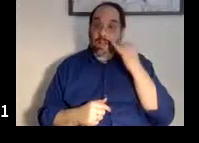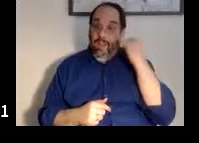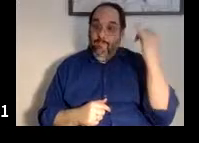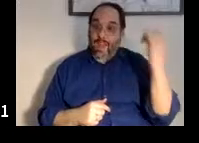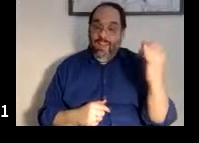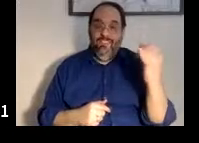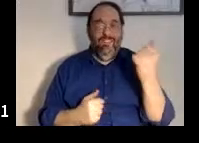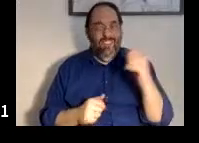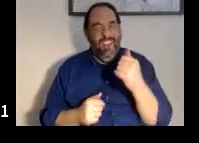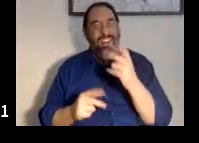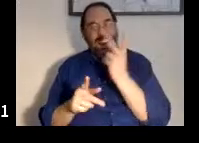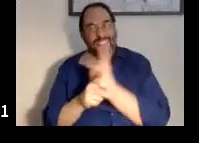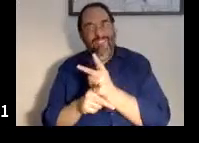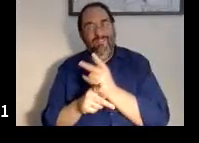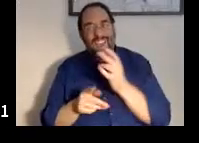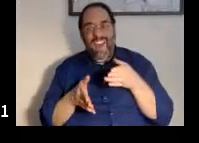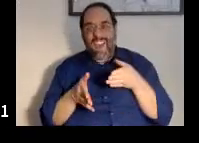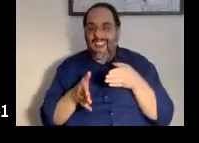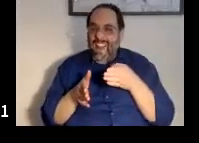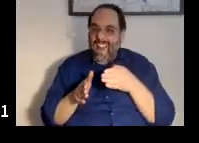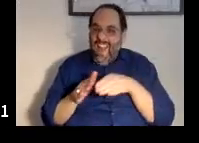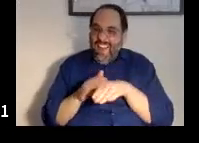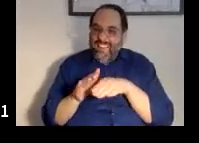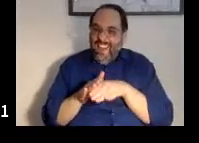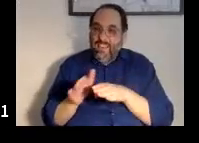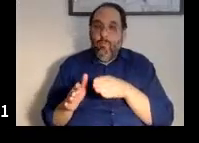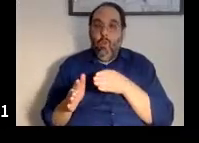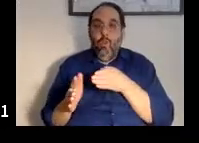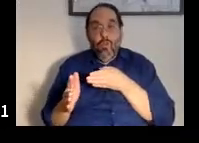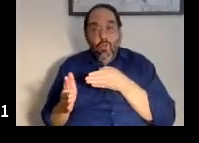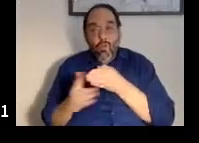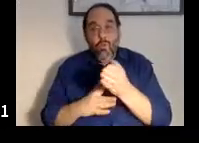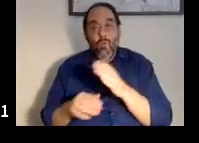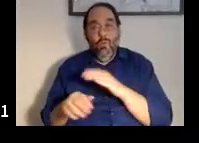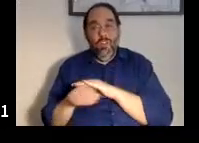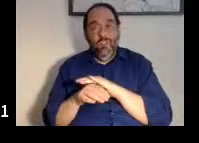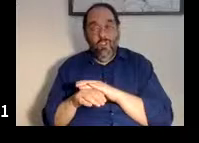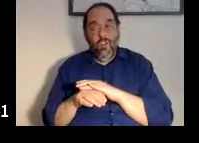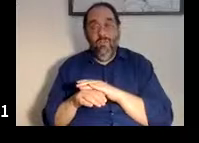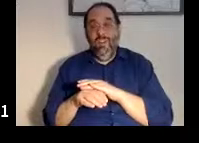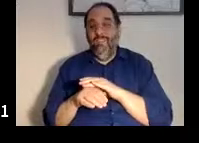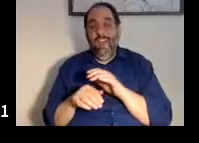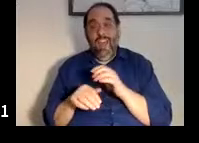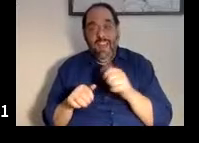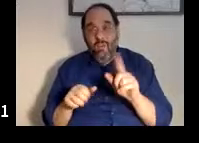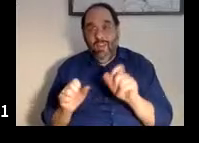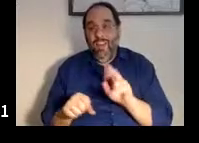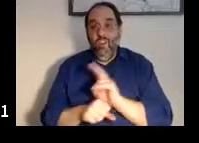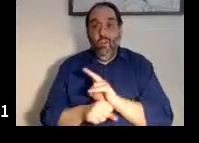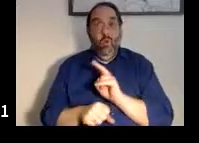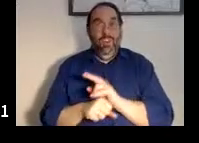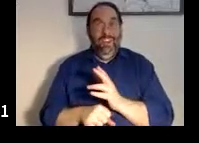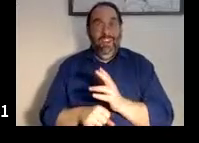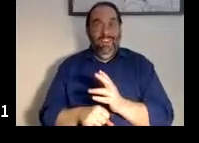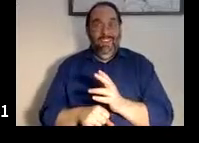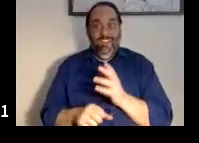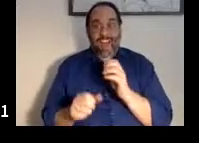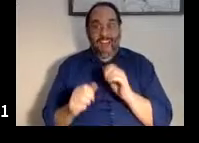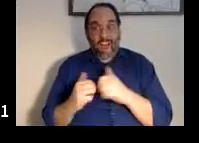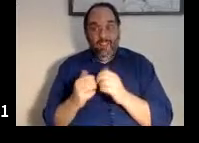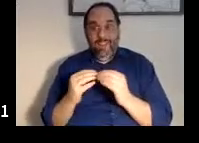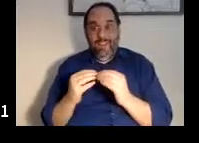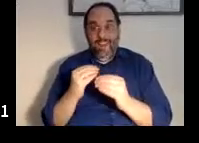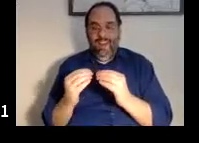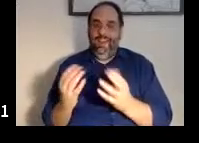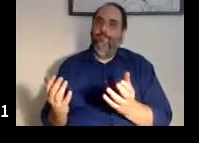trying to keep that accessible route through that surface at all times so anybody could use it who needs it. And